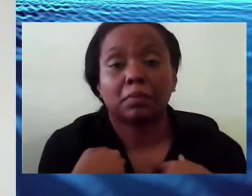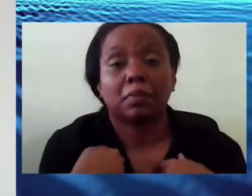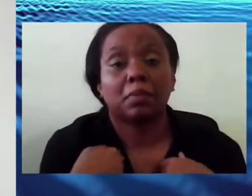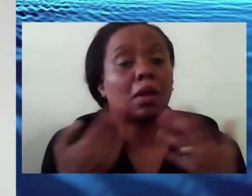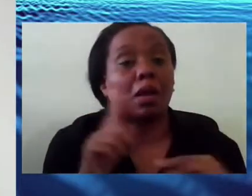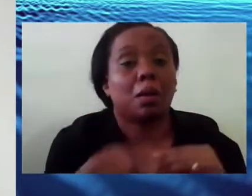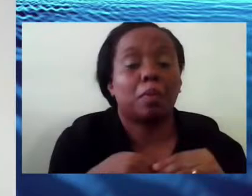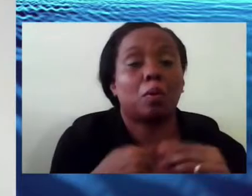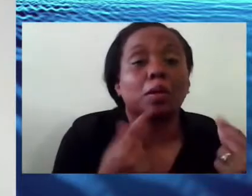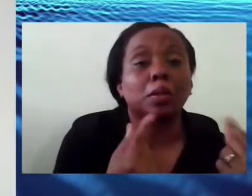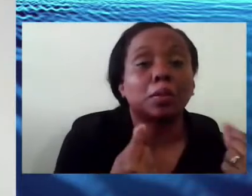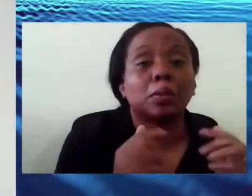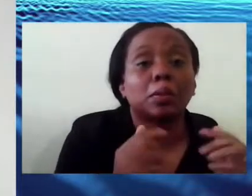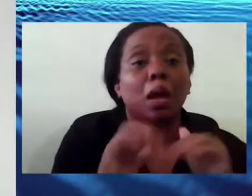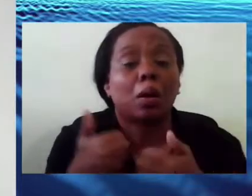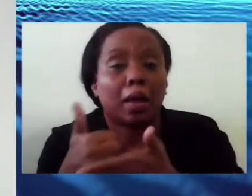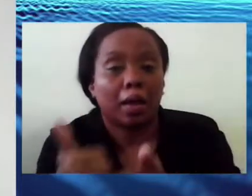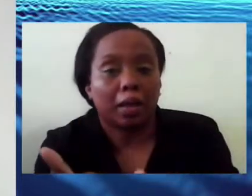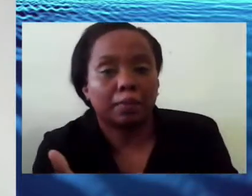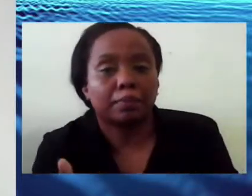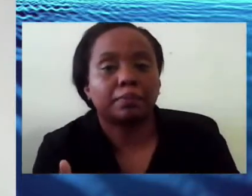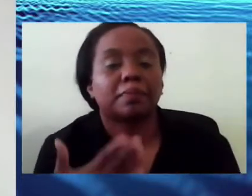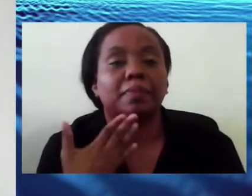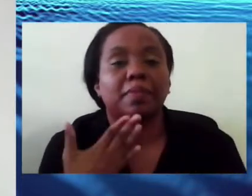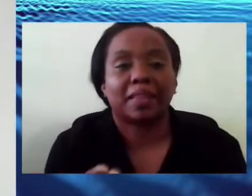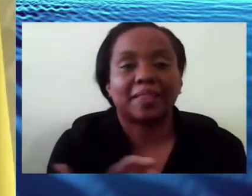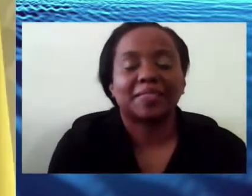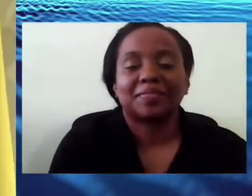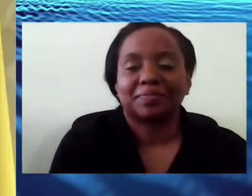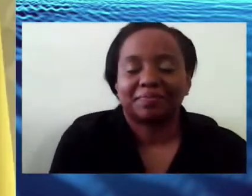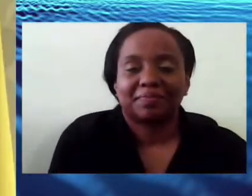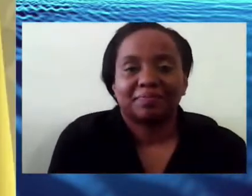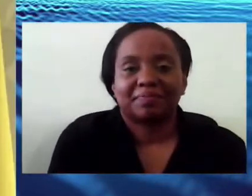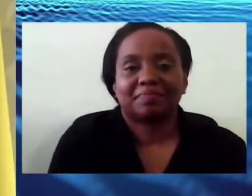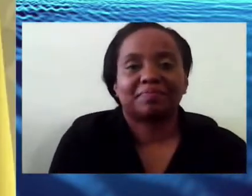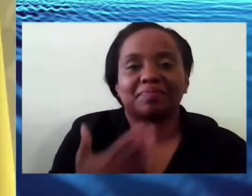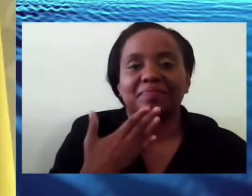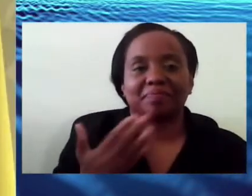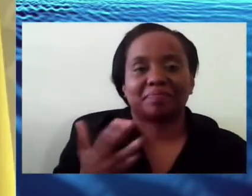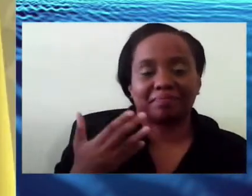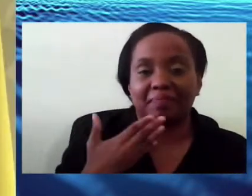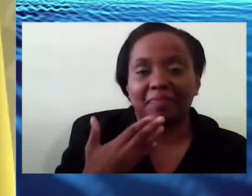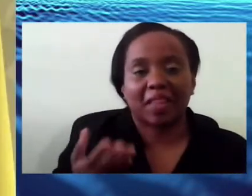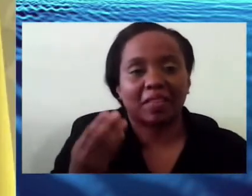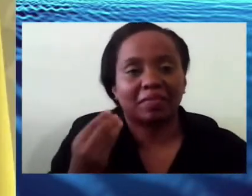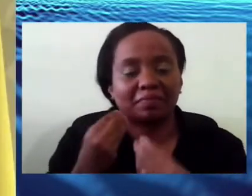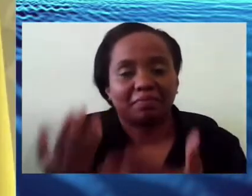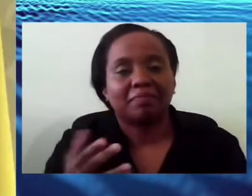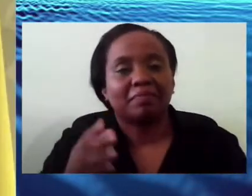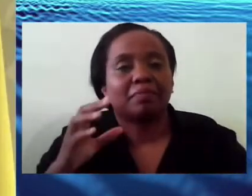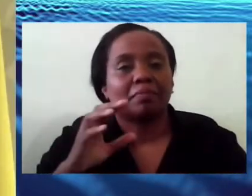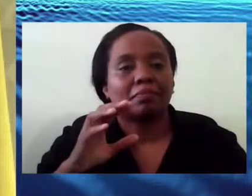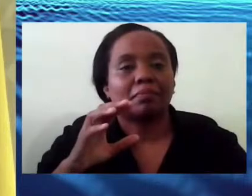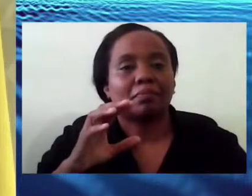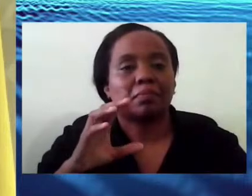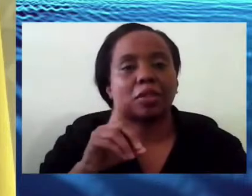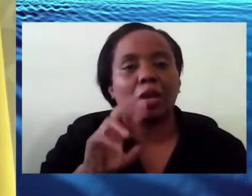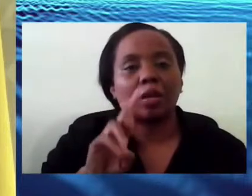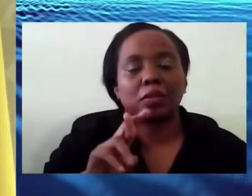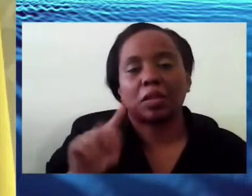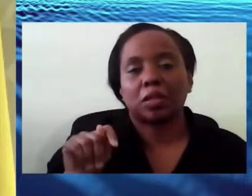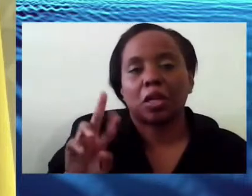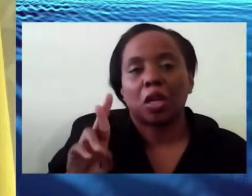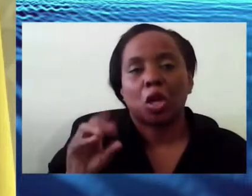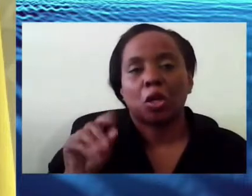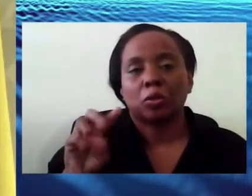to help yourselves with respect to the ash fall. Thank you. Thank you very much for that information, Dr. Trotman. Now, Director of the